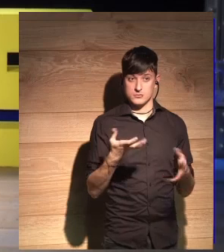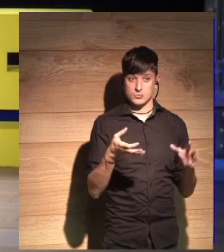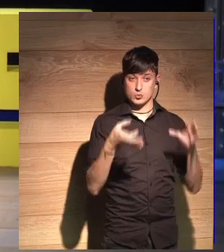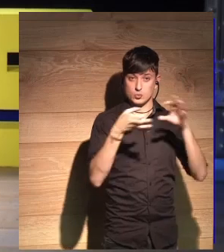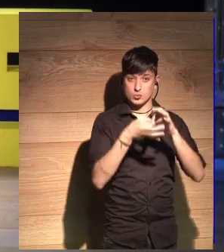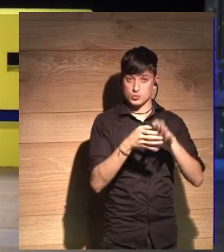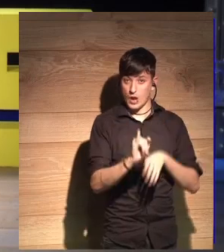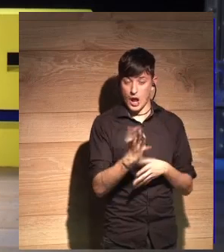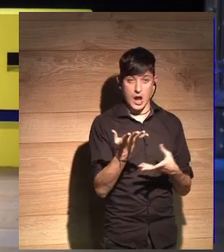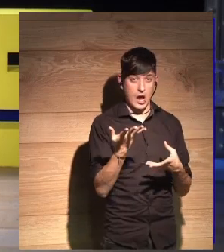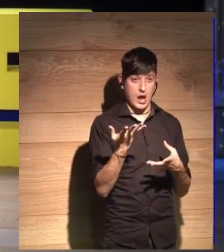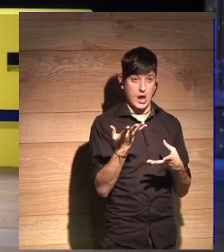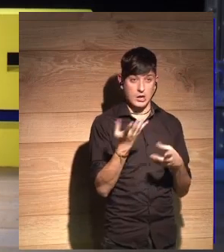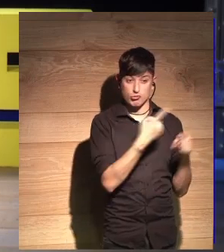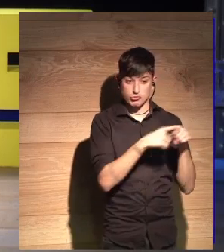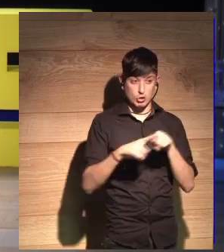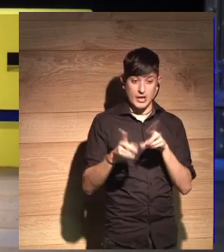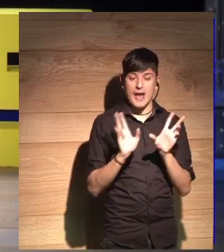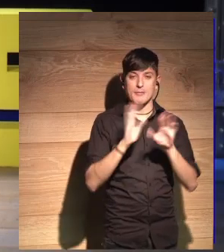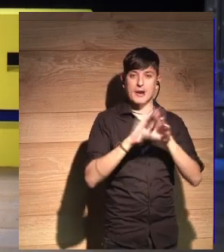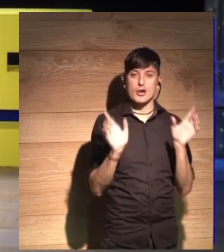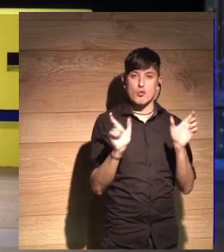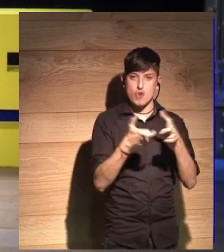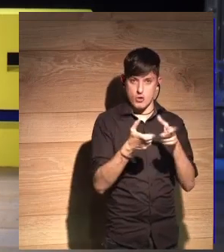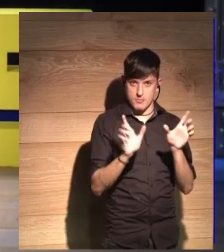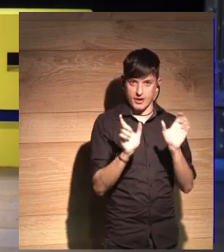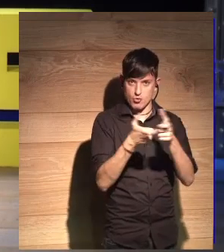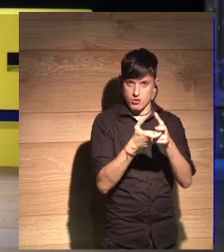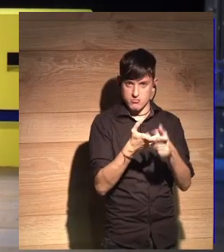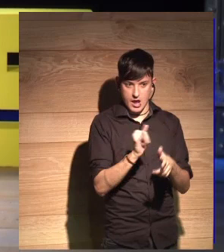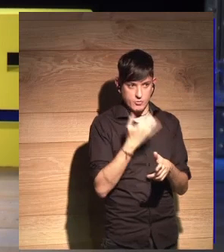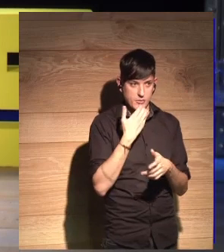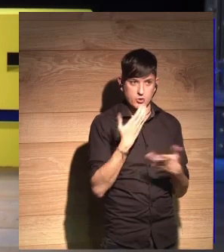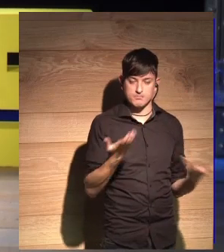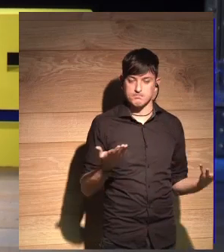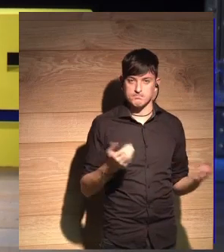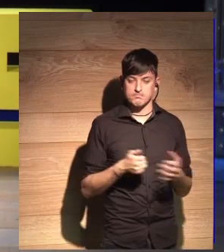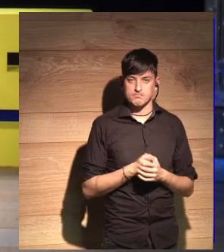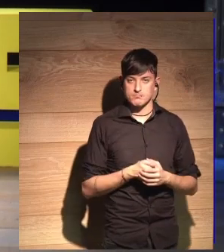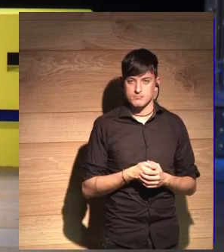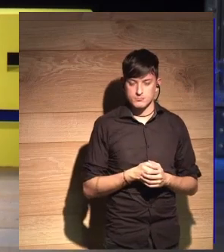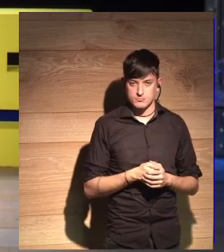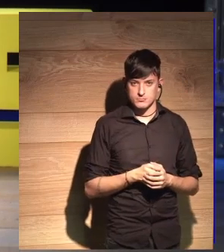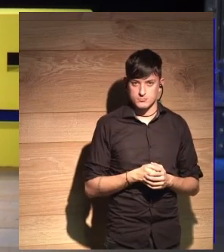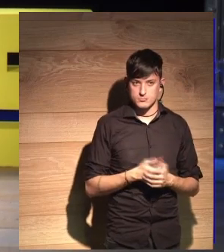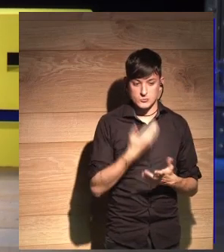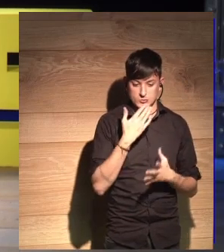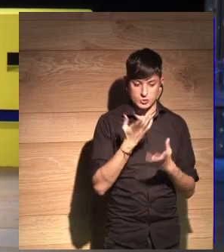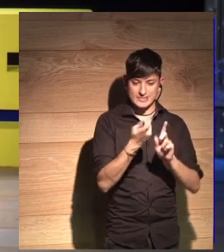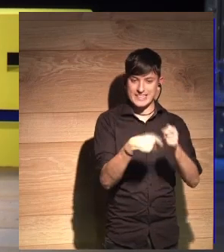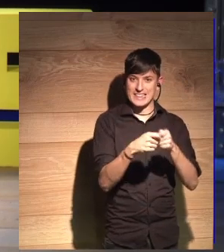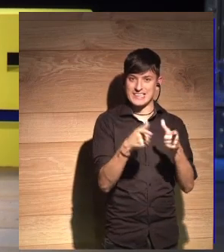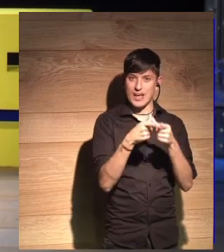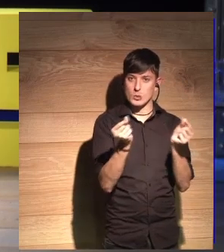time where you make a sandwich at a sandwich shop and it needs to be a certain quality every day. And that's good if